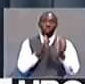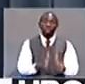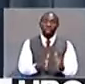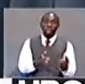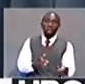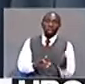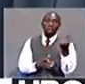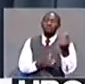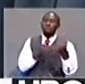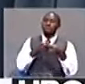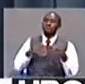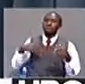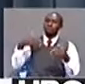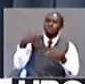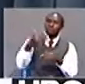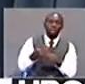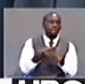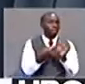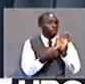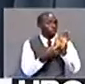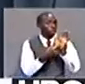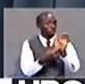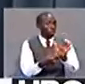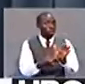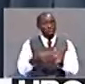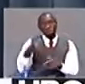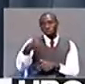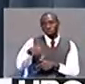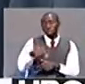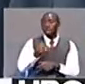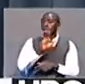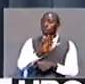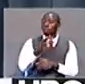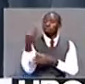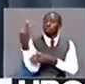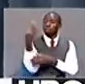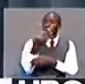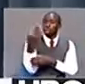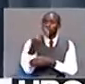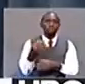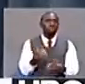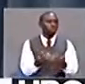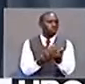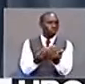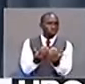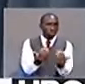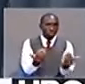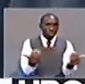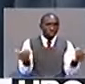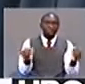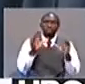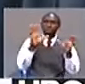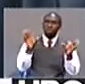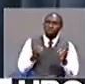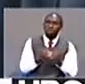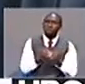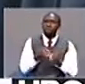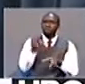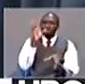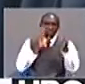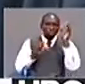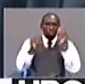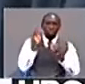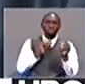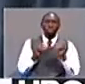in his preaching. Then mentally, he ensured that children are all educated and started schools in